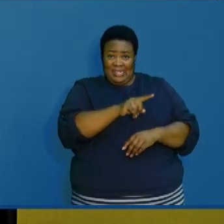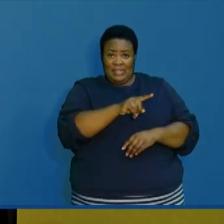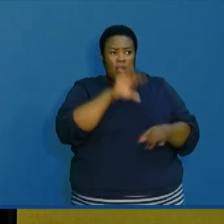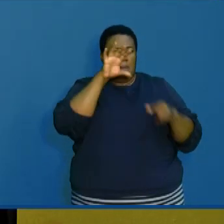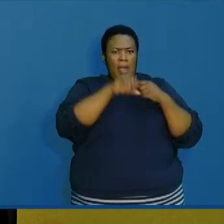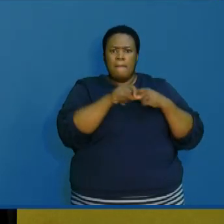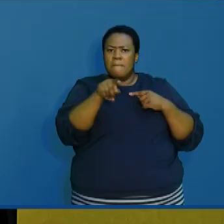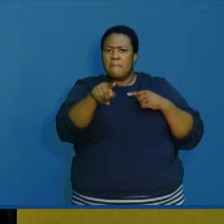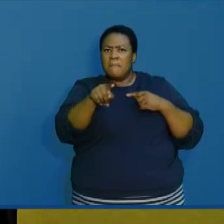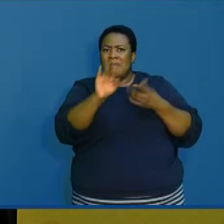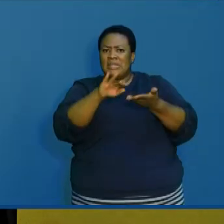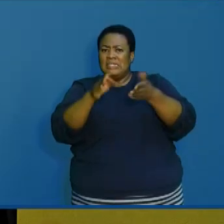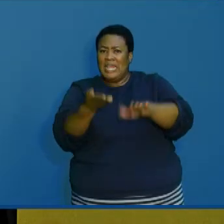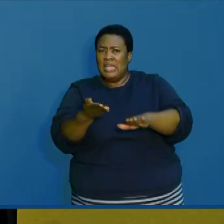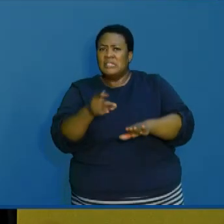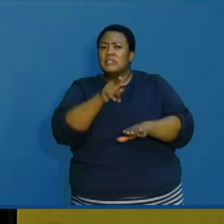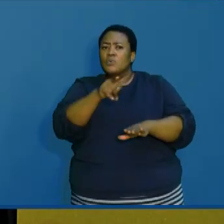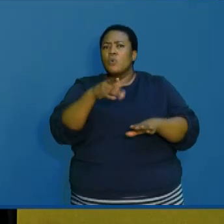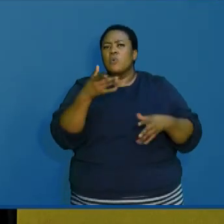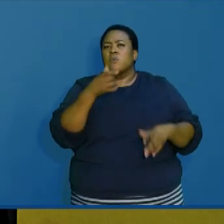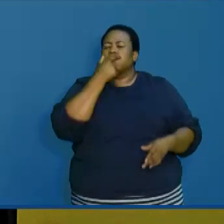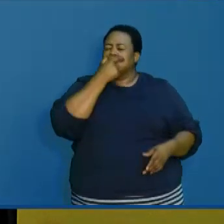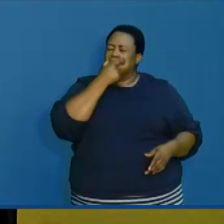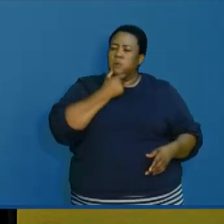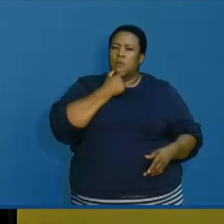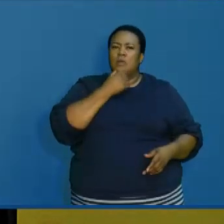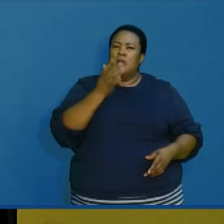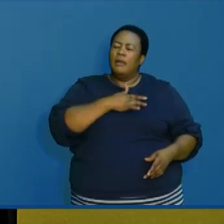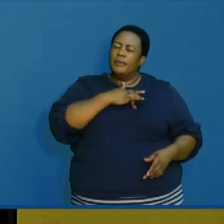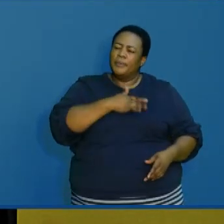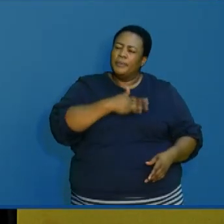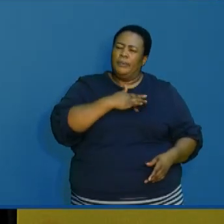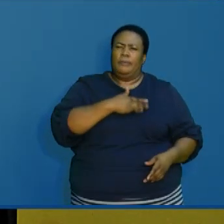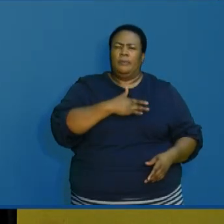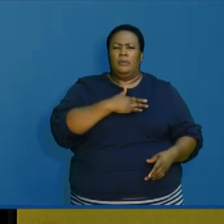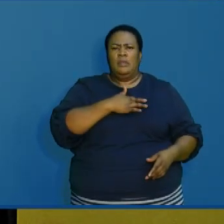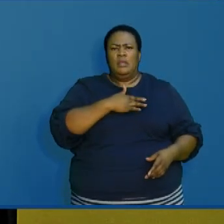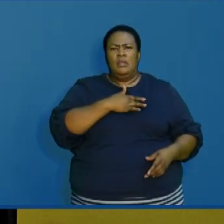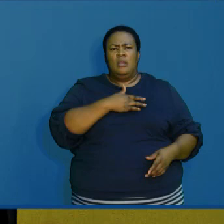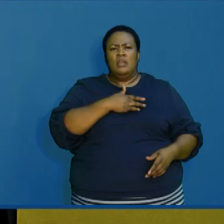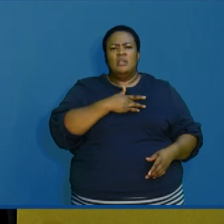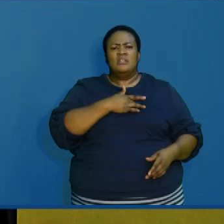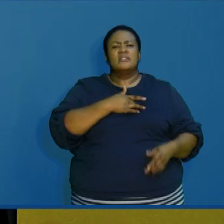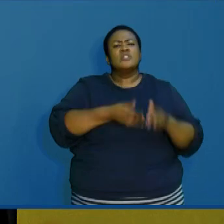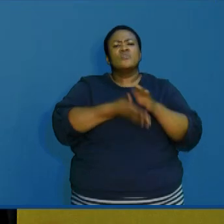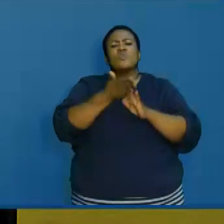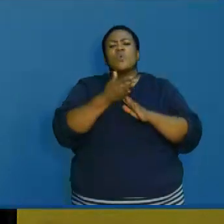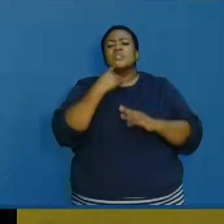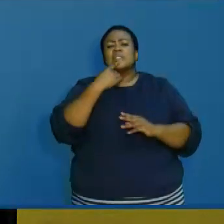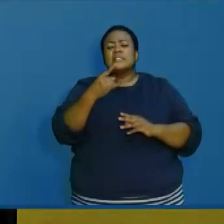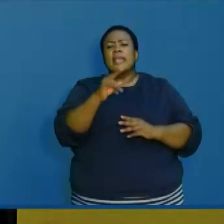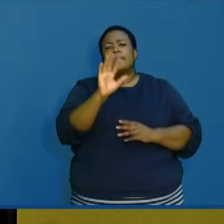murdered, she was quite sad and hurt. So she goes and says goodbye to Mr.